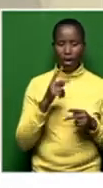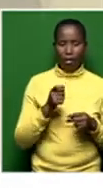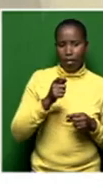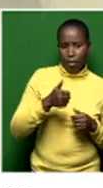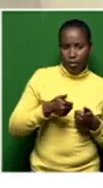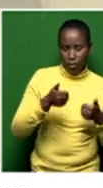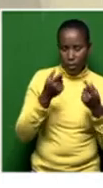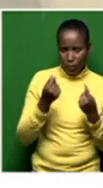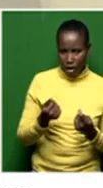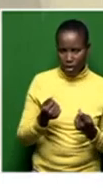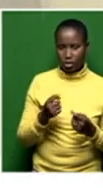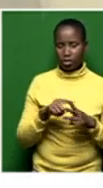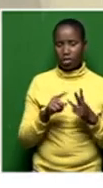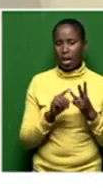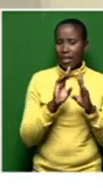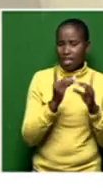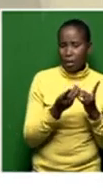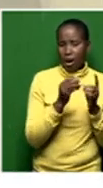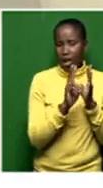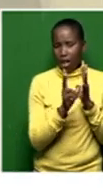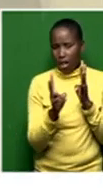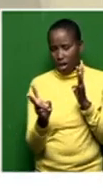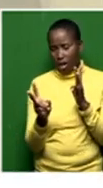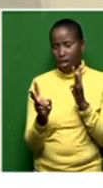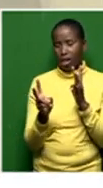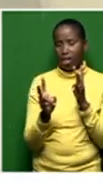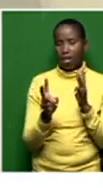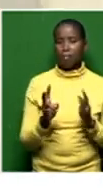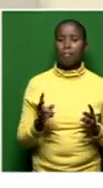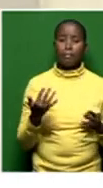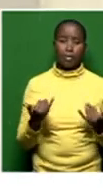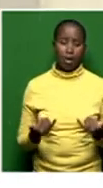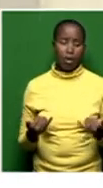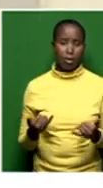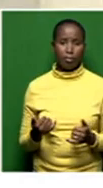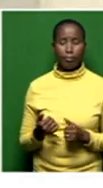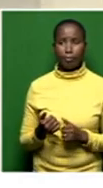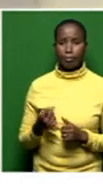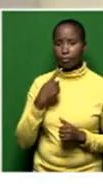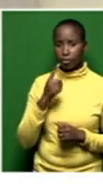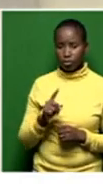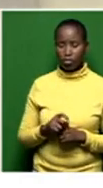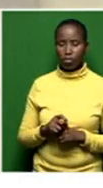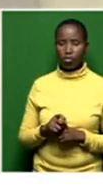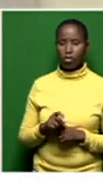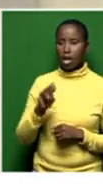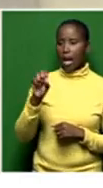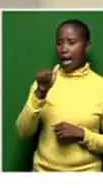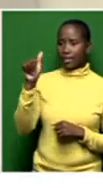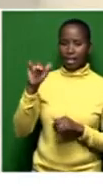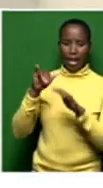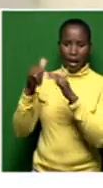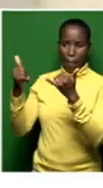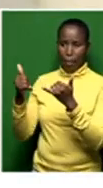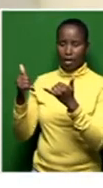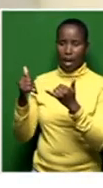many departments here and there. And the argument that we have, and SAA must not be shallow in